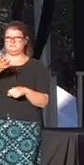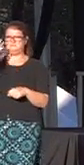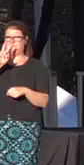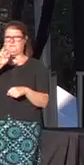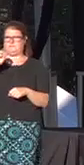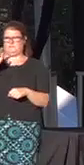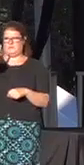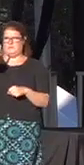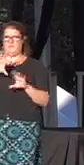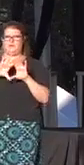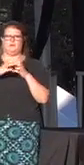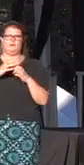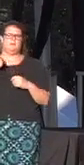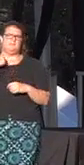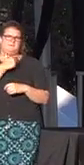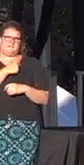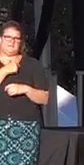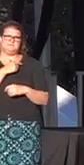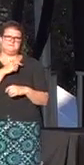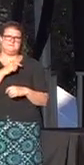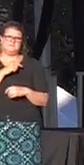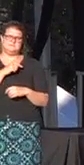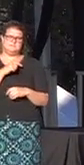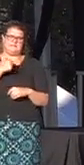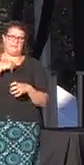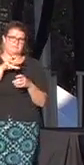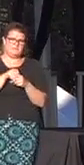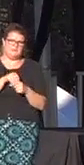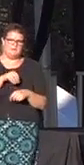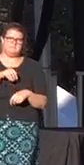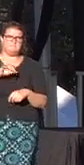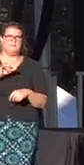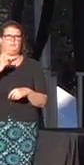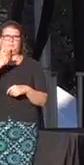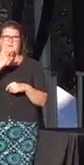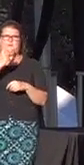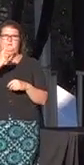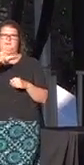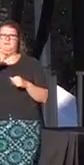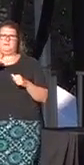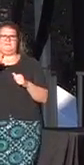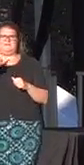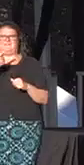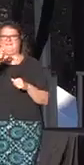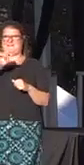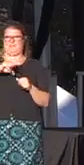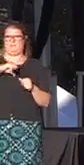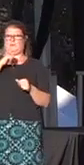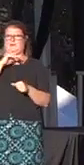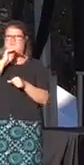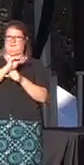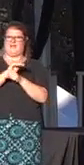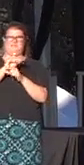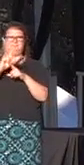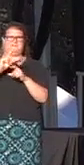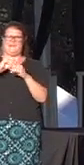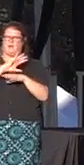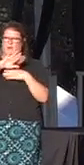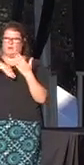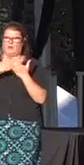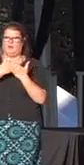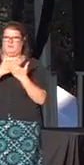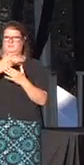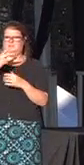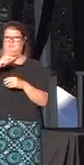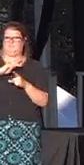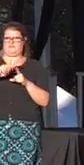when a group of us, and I was a part of it, organized what was then one of the first quote-unquote gay pride nights in all professional sports. A